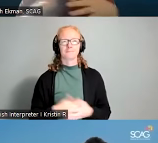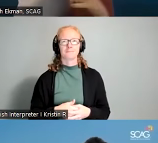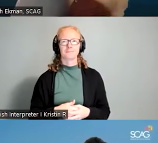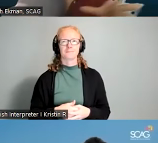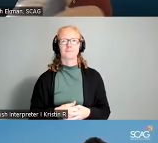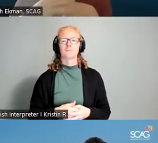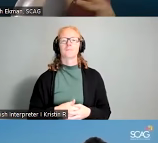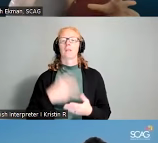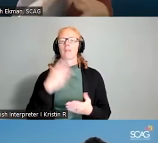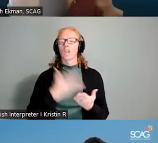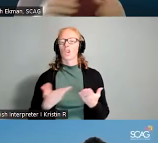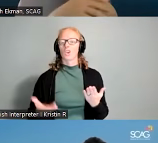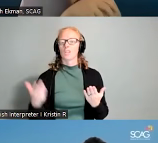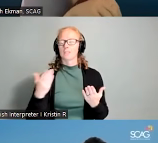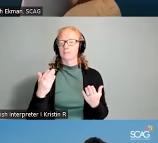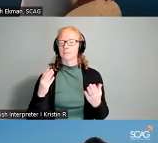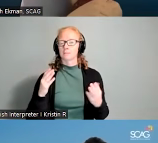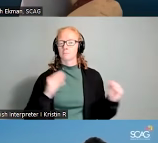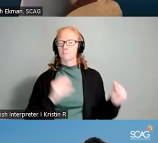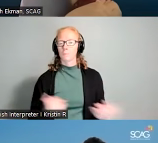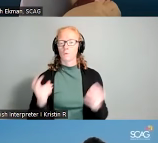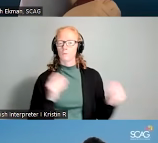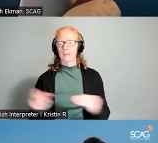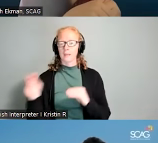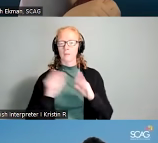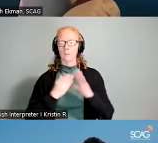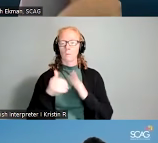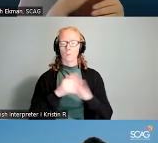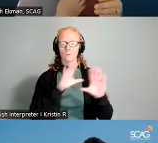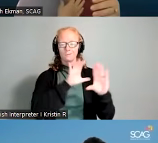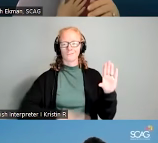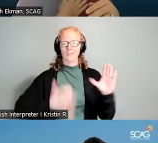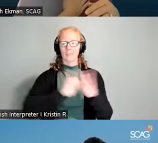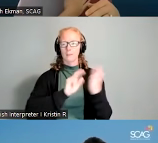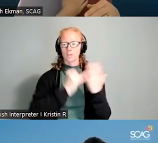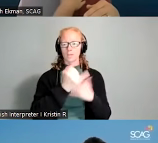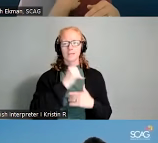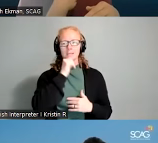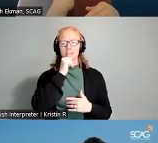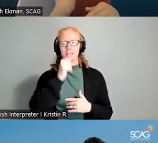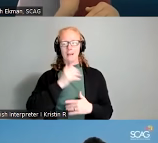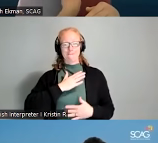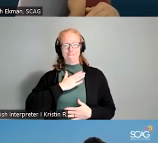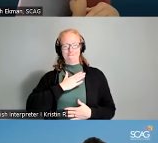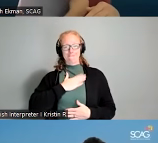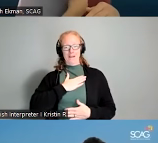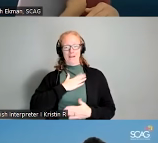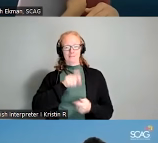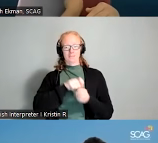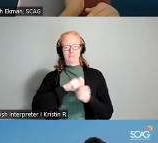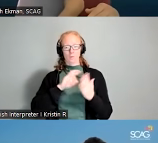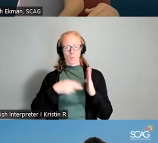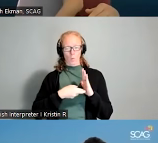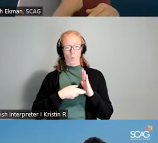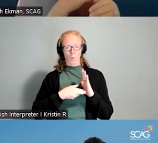goods movement regional coordination projects. So that's not a role specific to